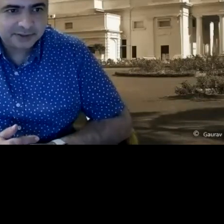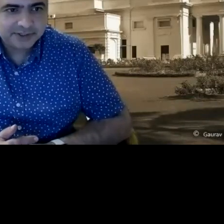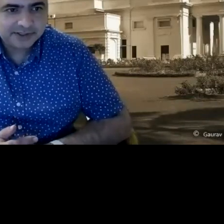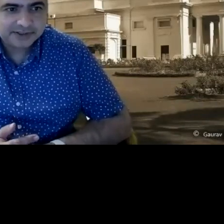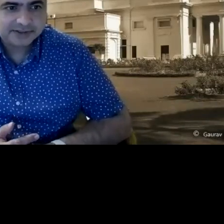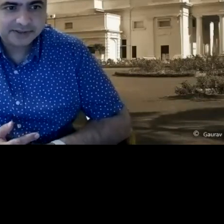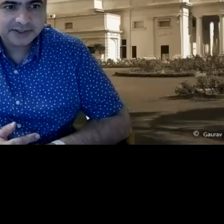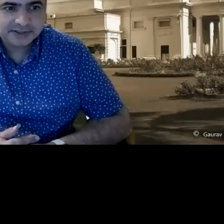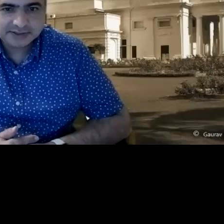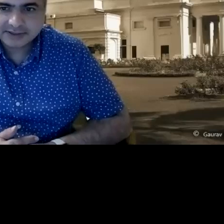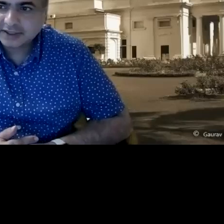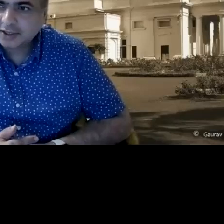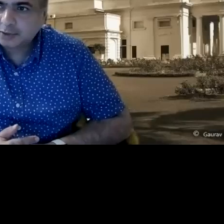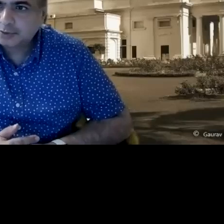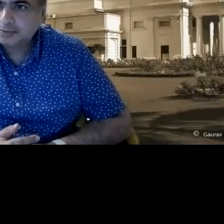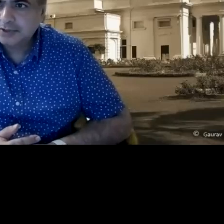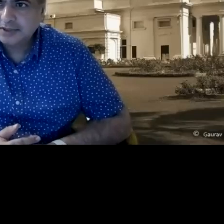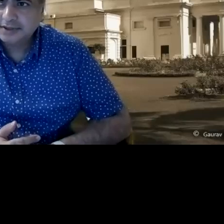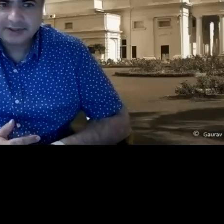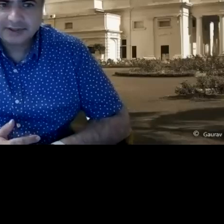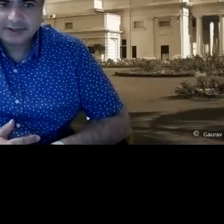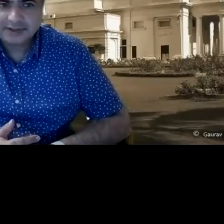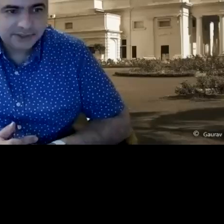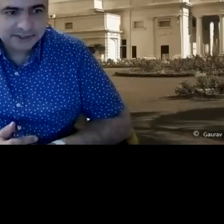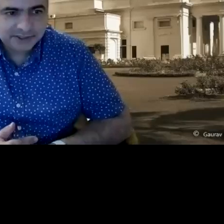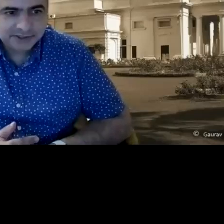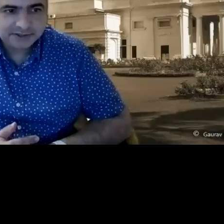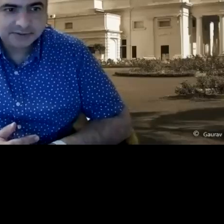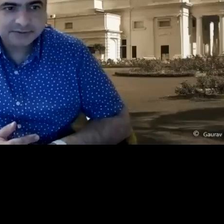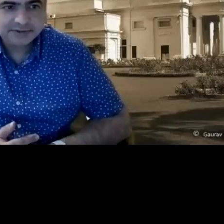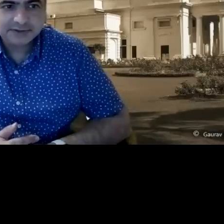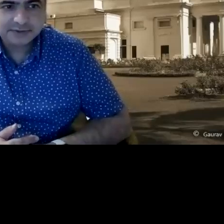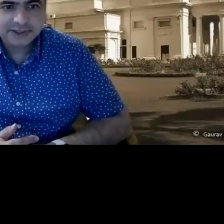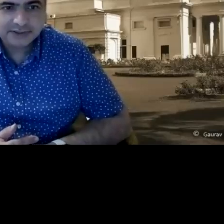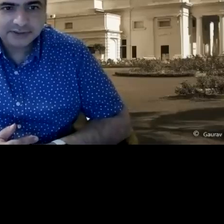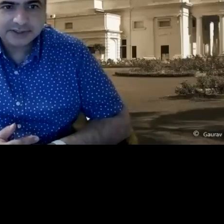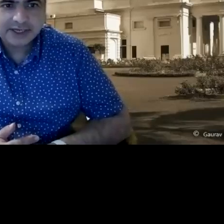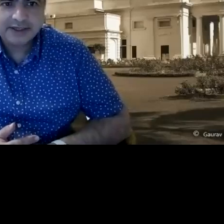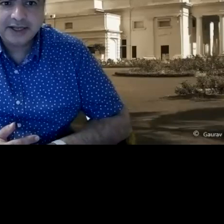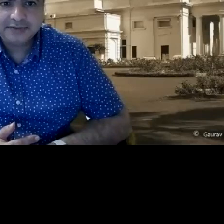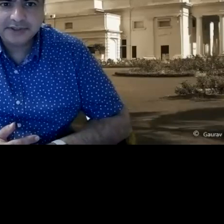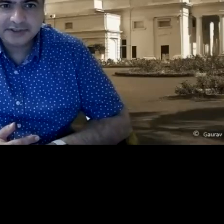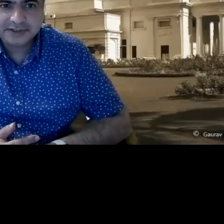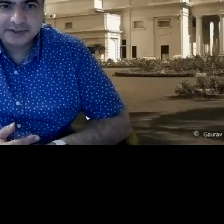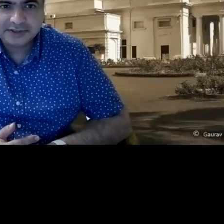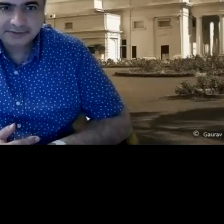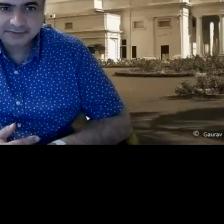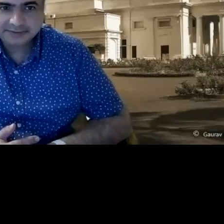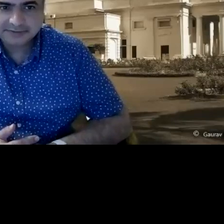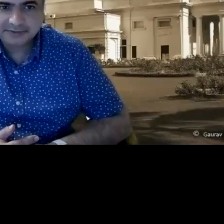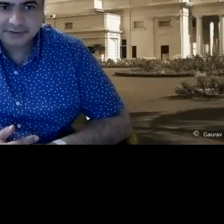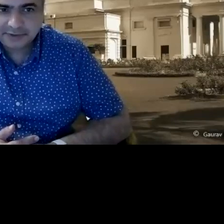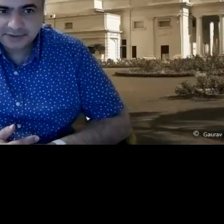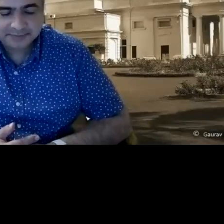second request is that I hope Manisha ji, who's doing the sign language